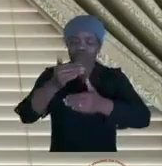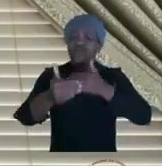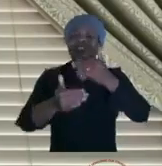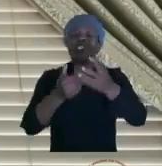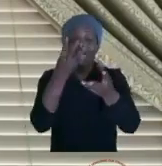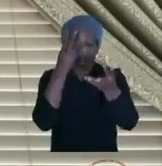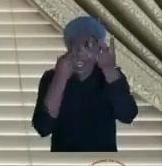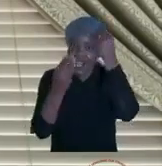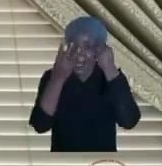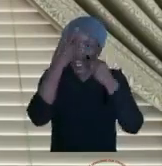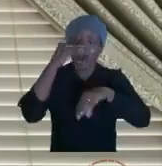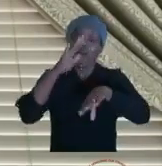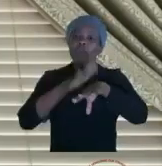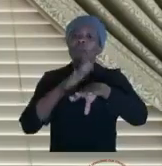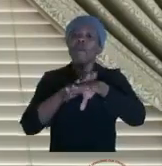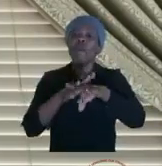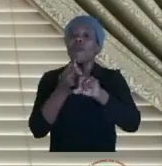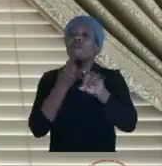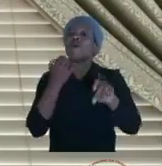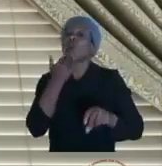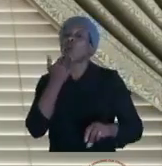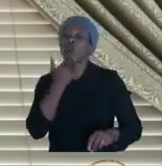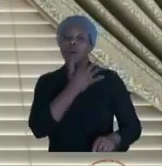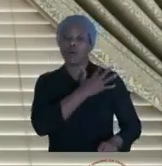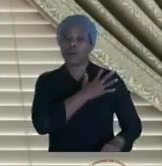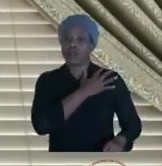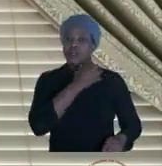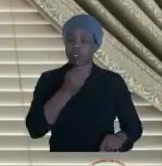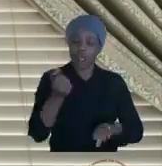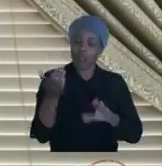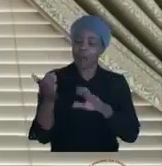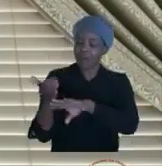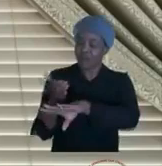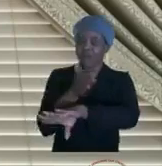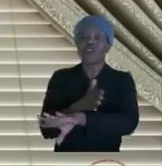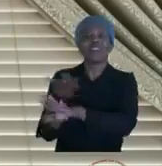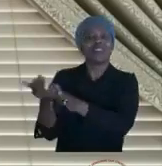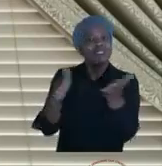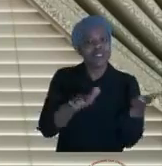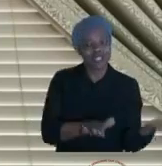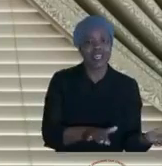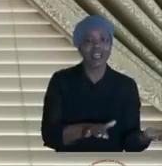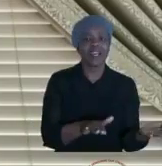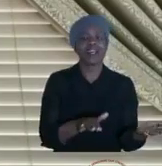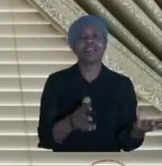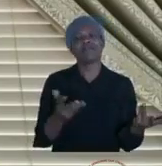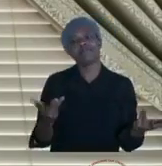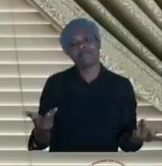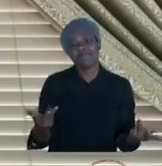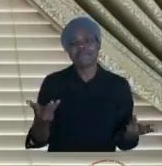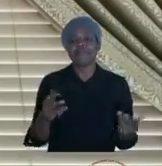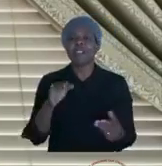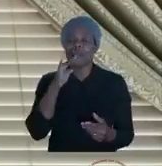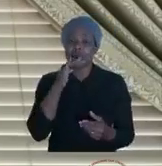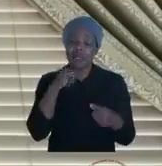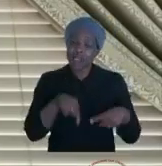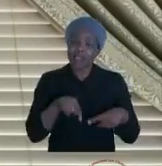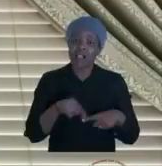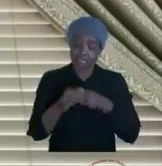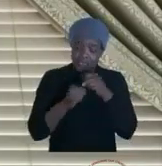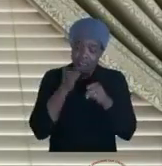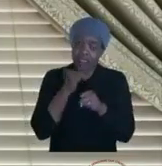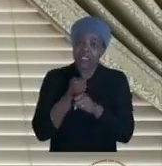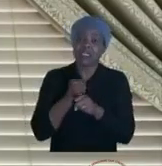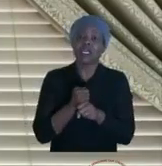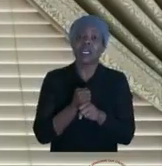and heroines who contributed to our freedom. In unfortunate situations like these, in which the country is still grappling with